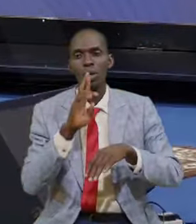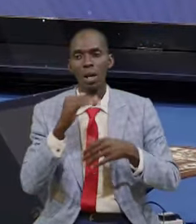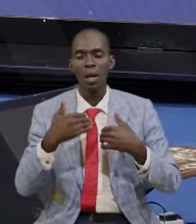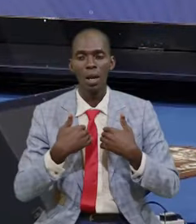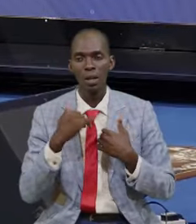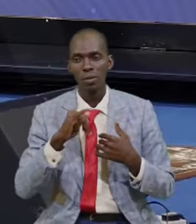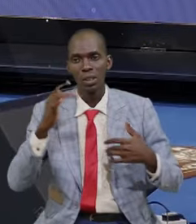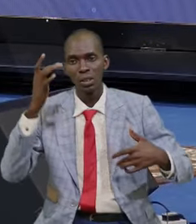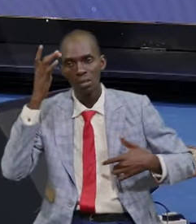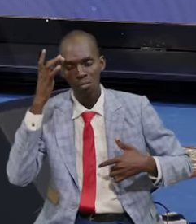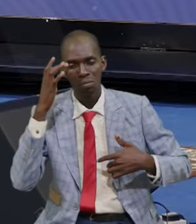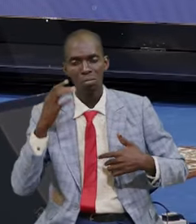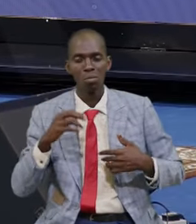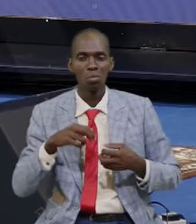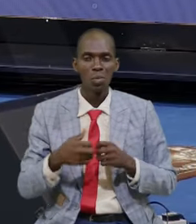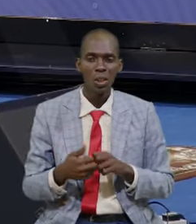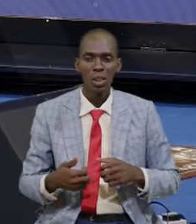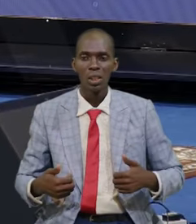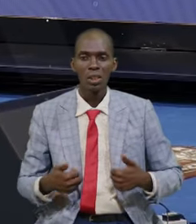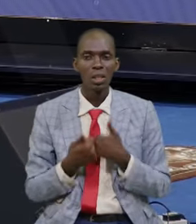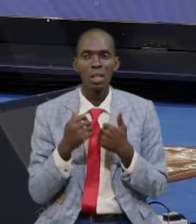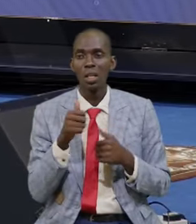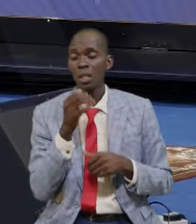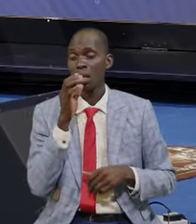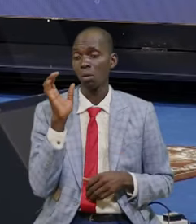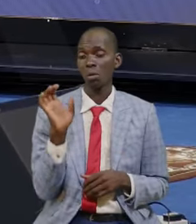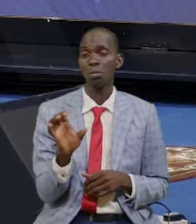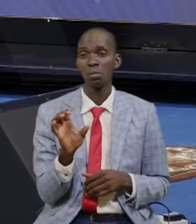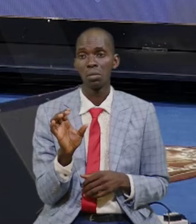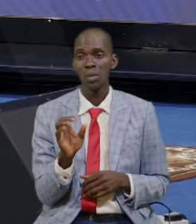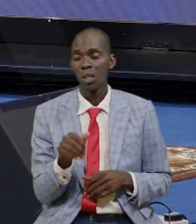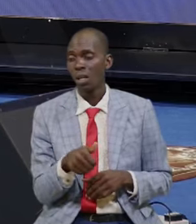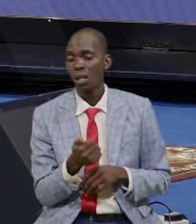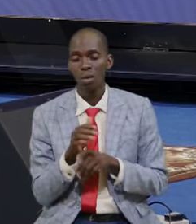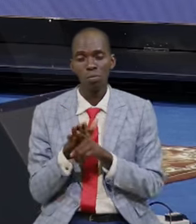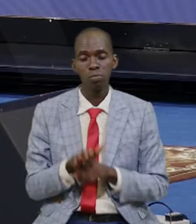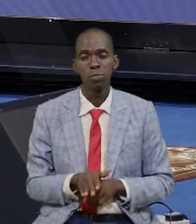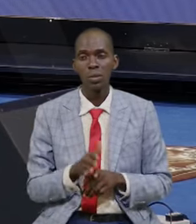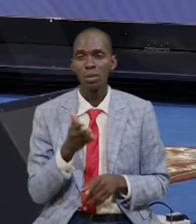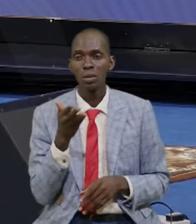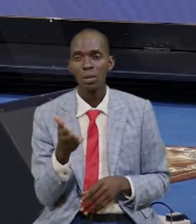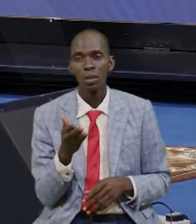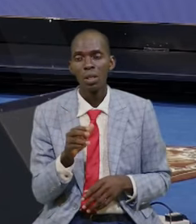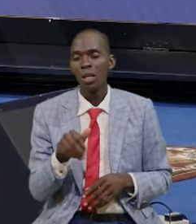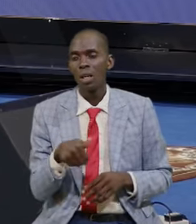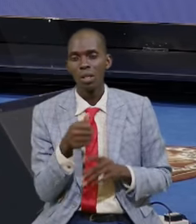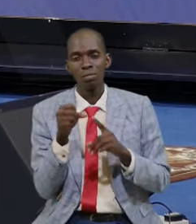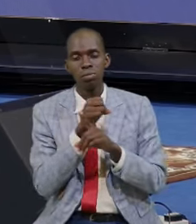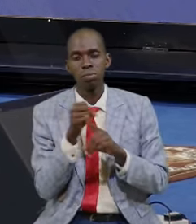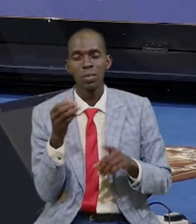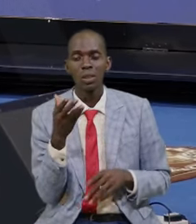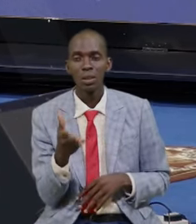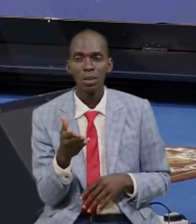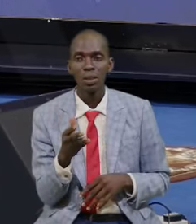any challenge, any curse, any oppression, any attack,